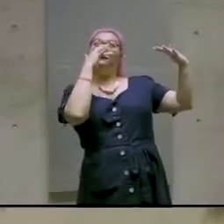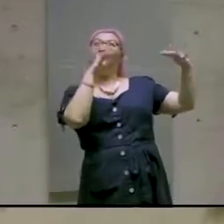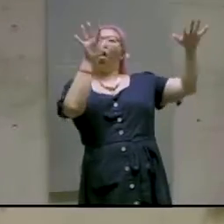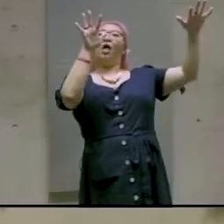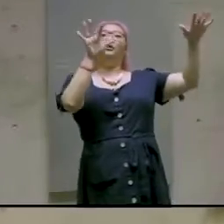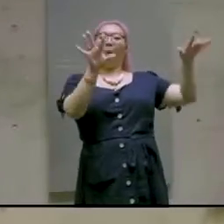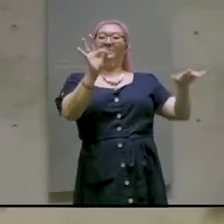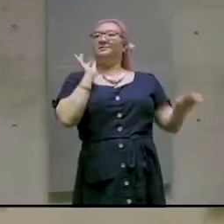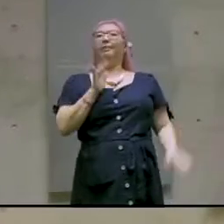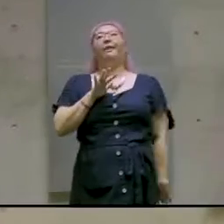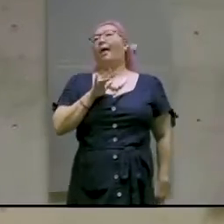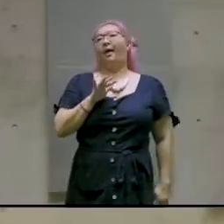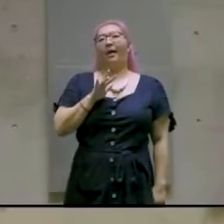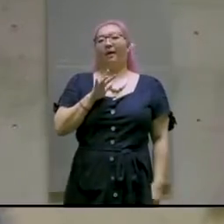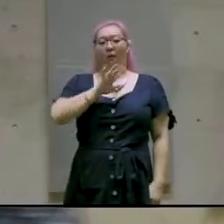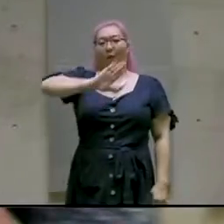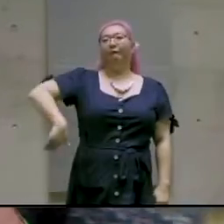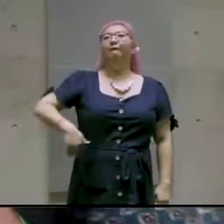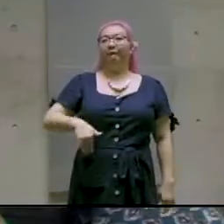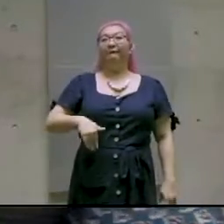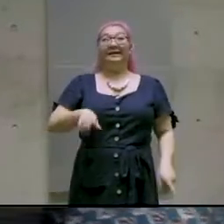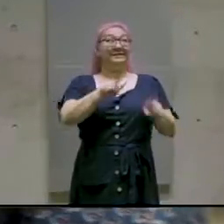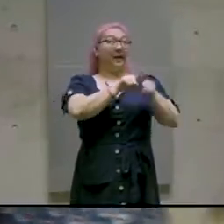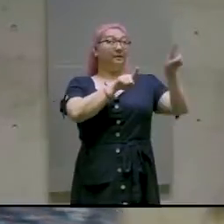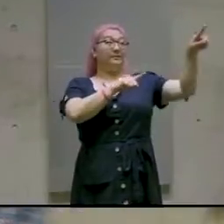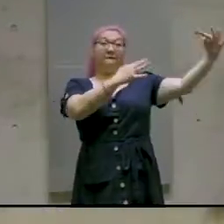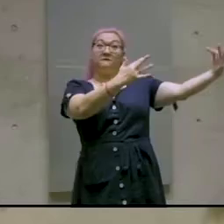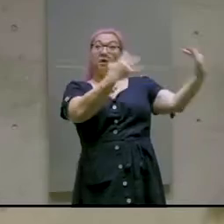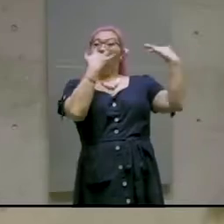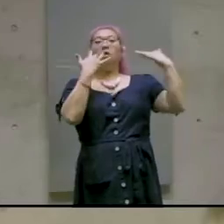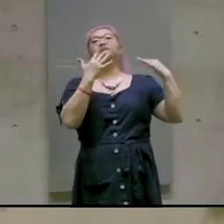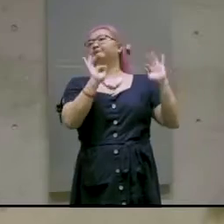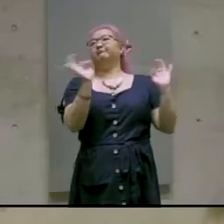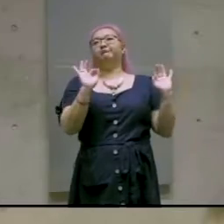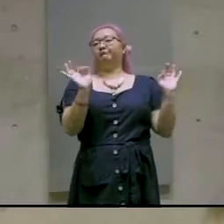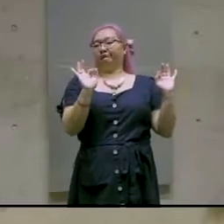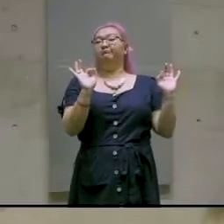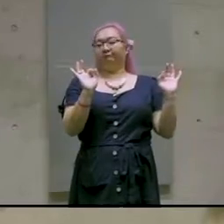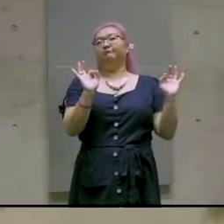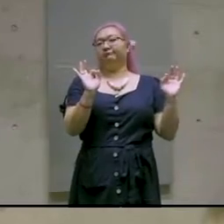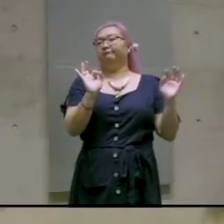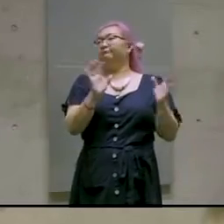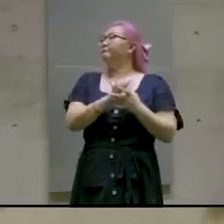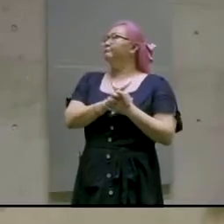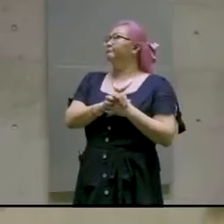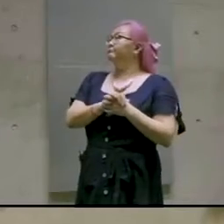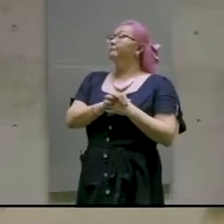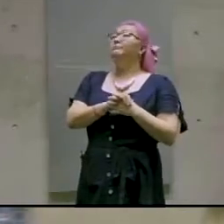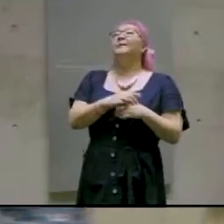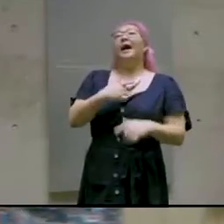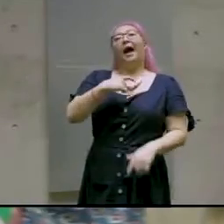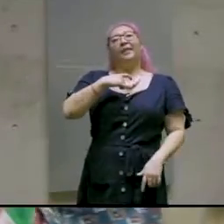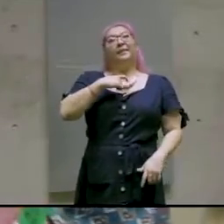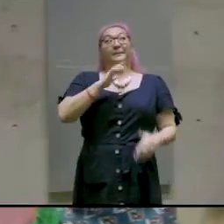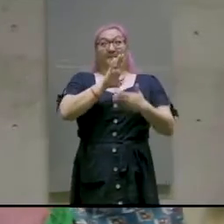not consented to it at the outset here. This is something that kind of both signals to the player